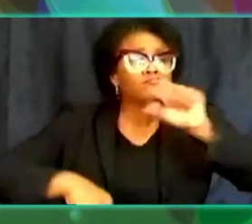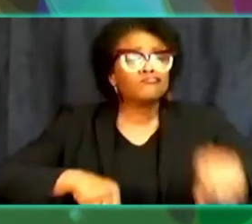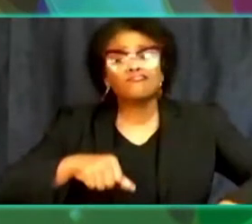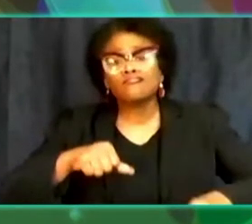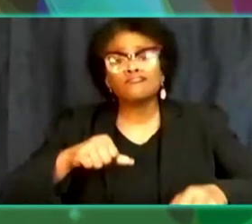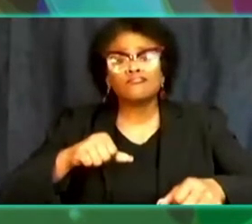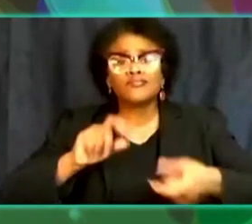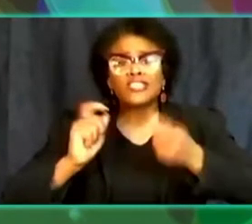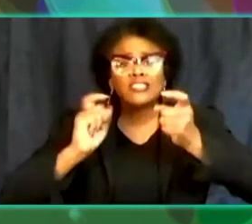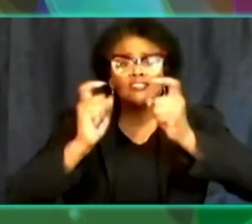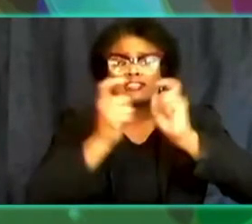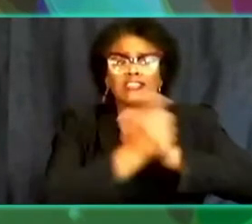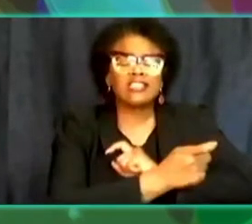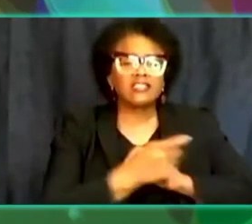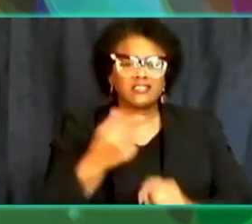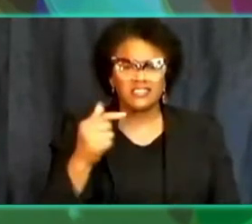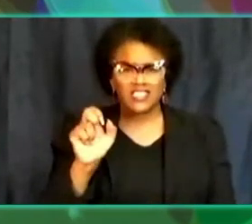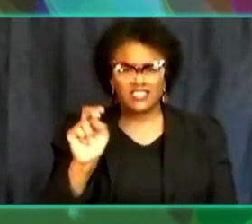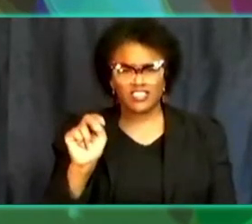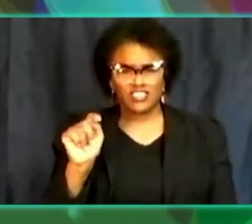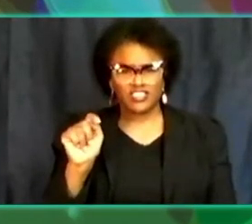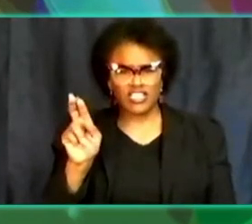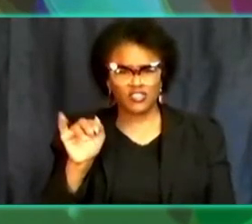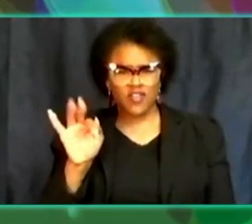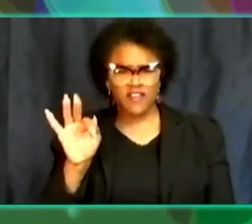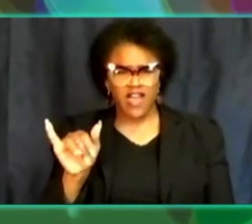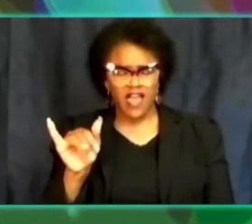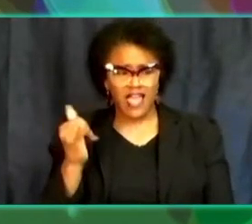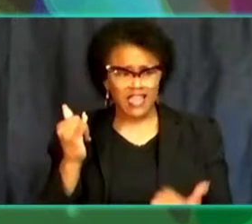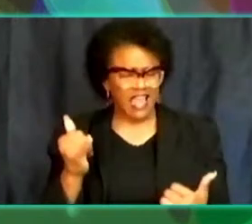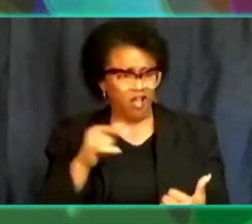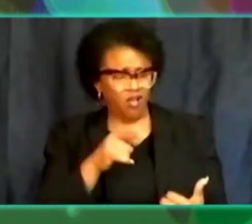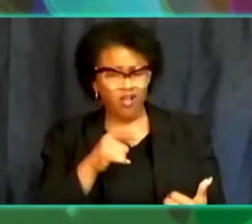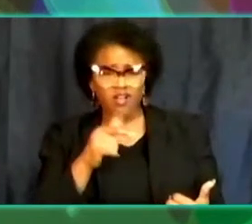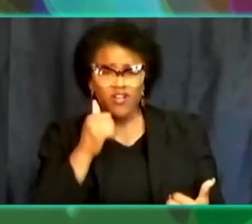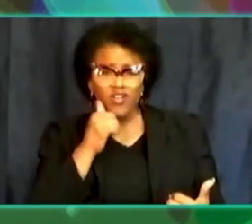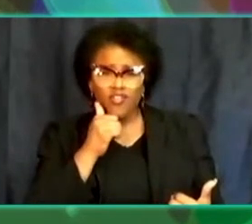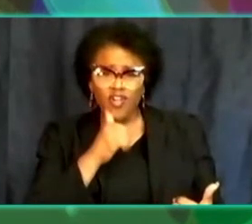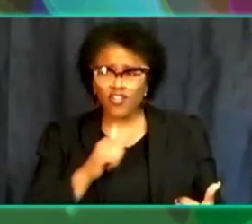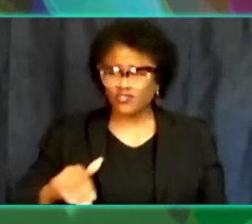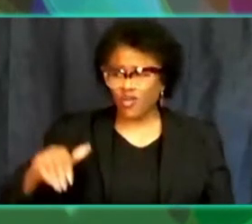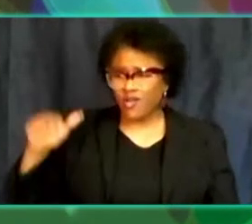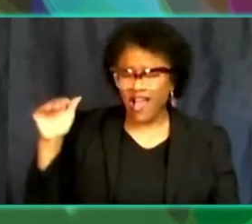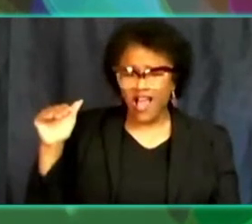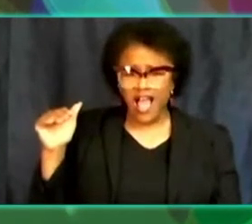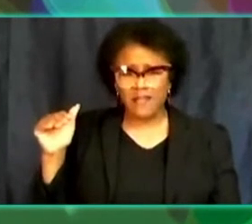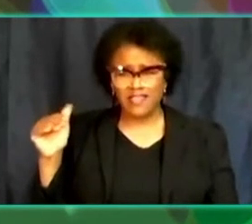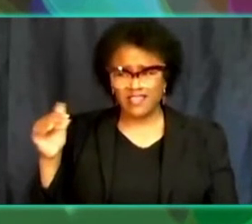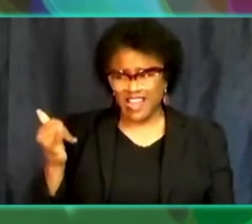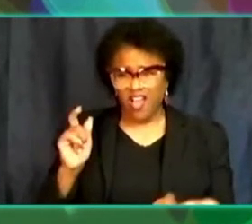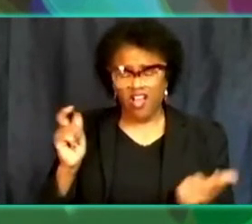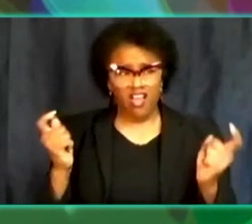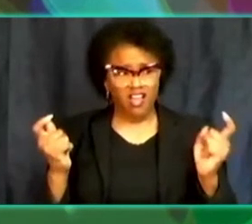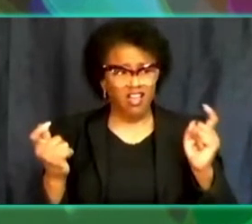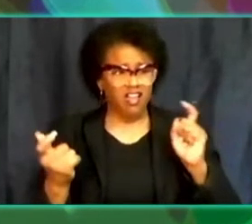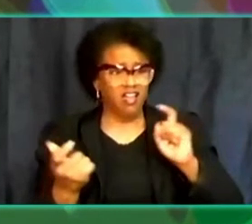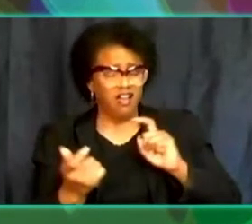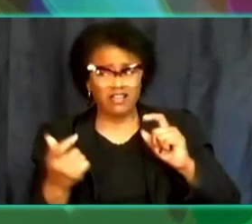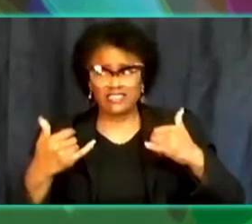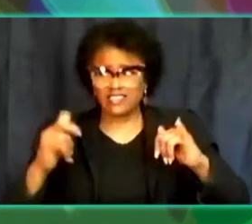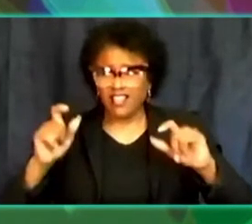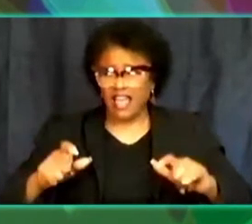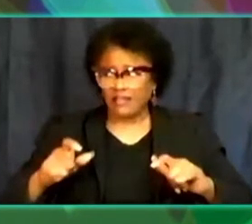you know, move in these spaces, and you have to be able to feel okay about yourself as you move in these spaces. And we